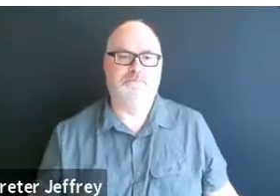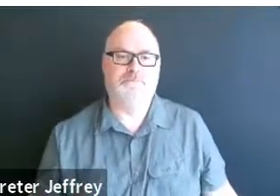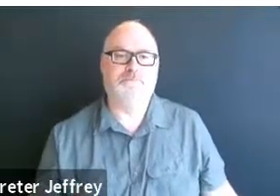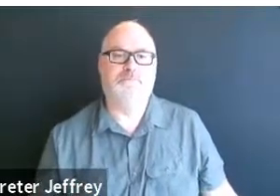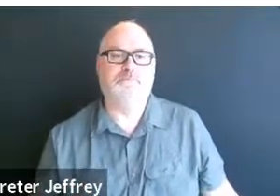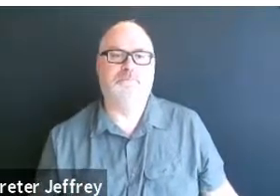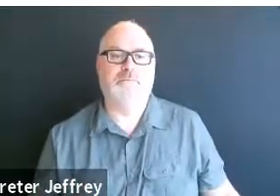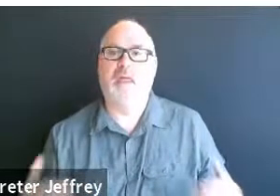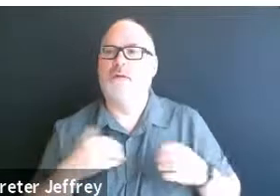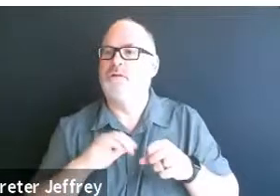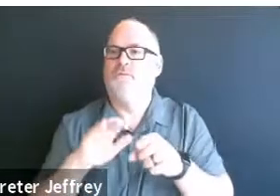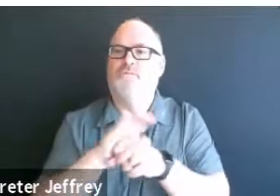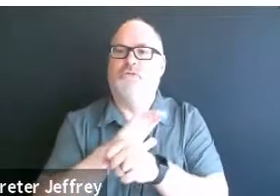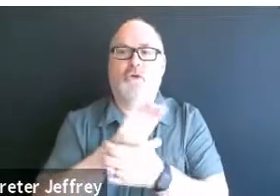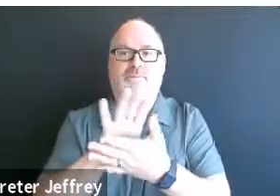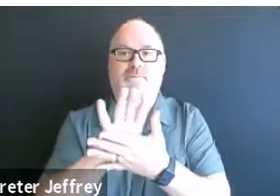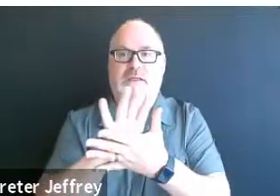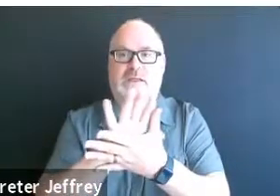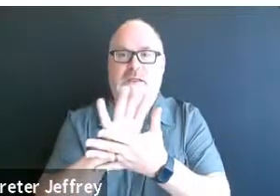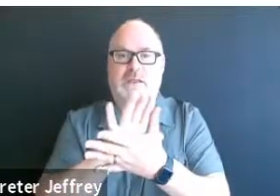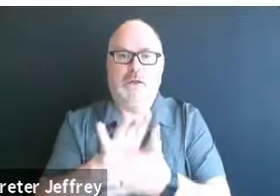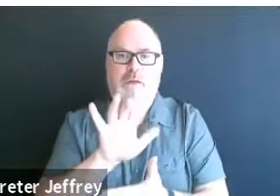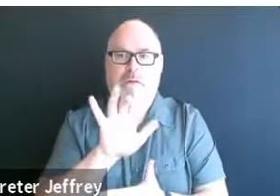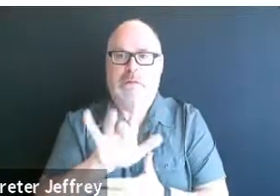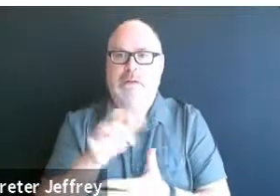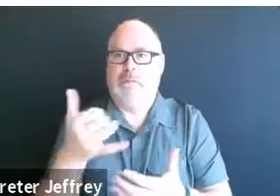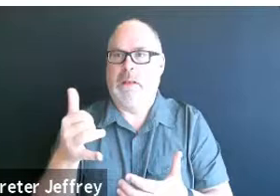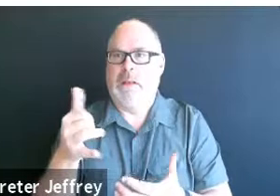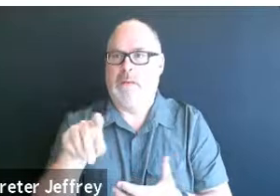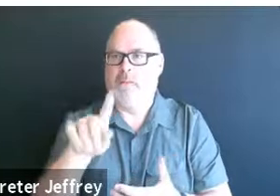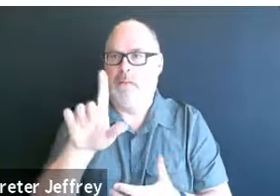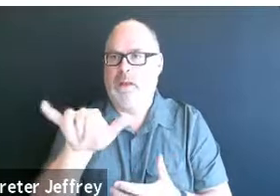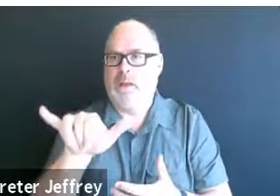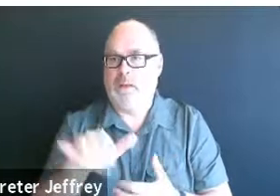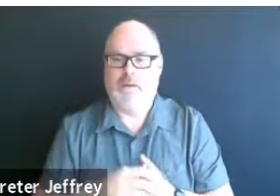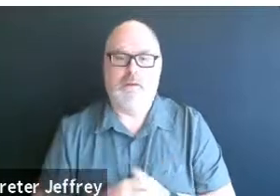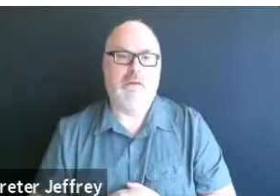So it has a full video, play.